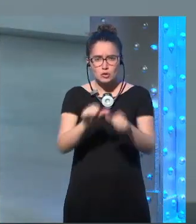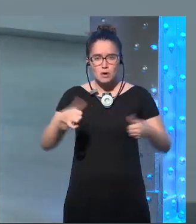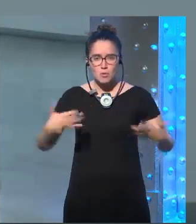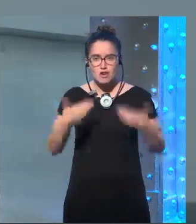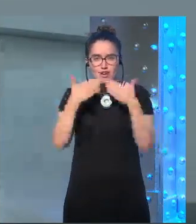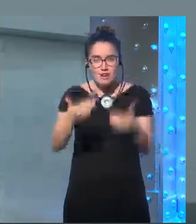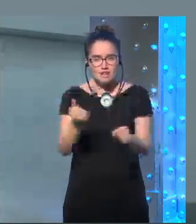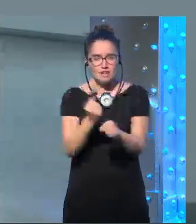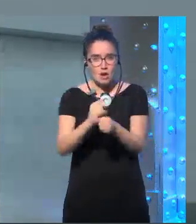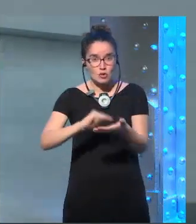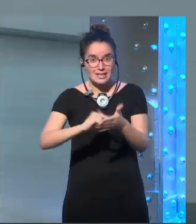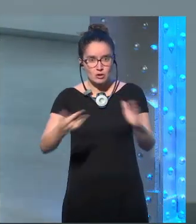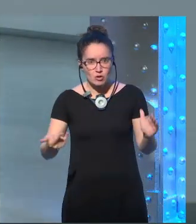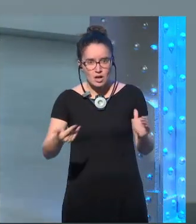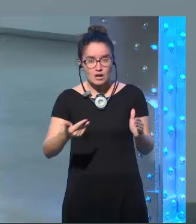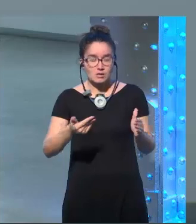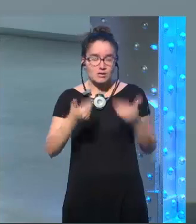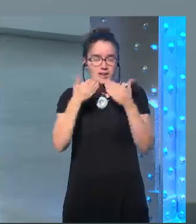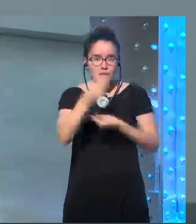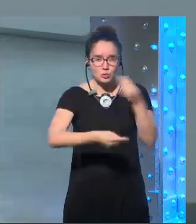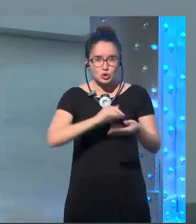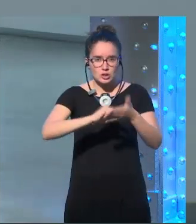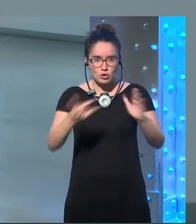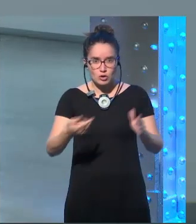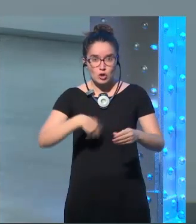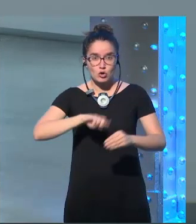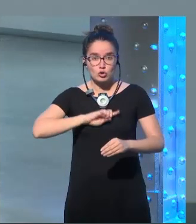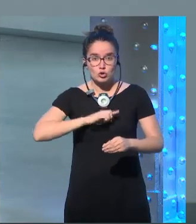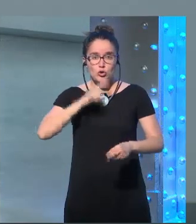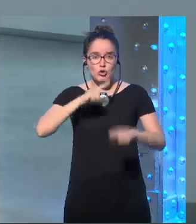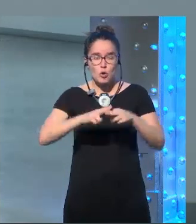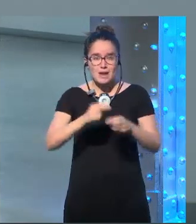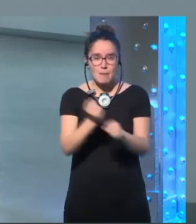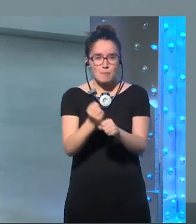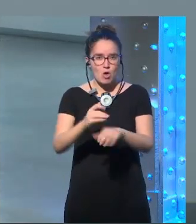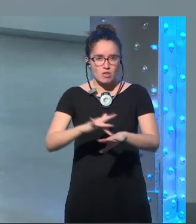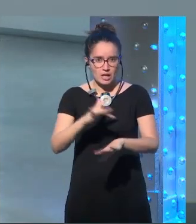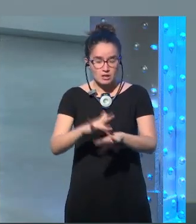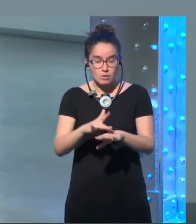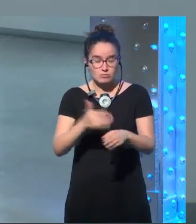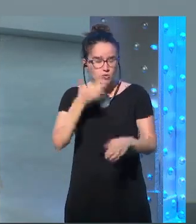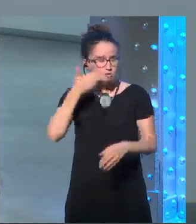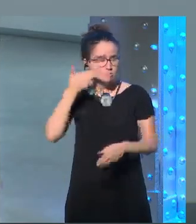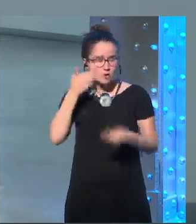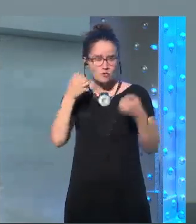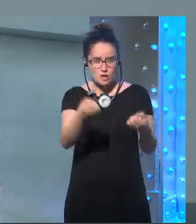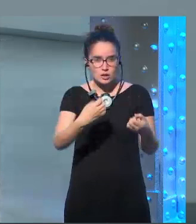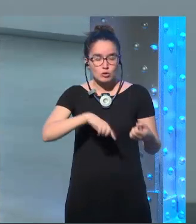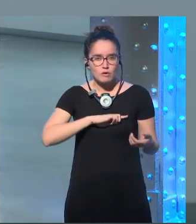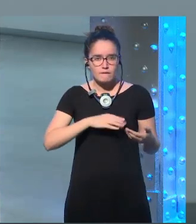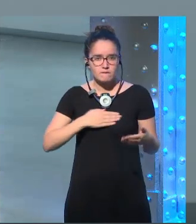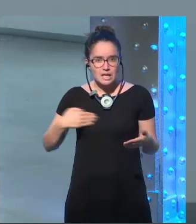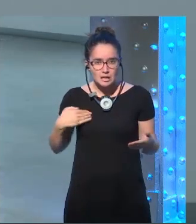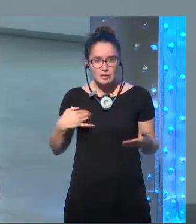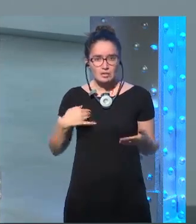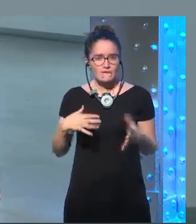of the future is going to look like through the use of technology. That's what we call digital employment. We are very proud of that program,